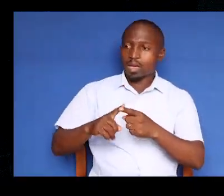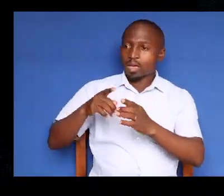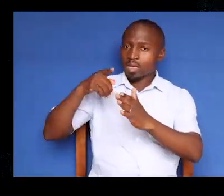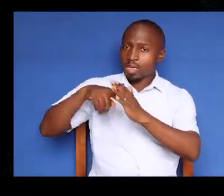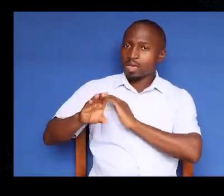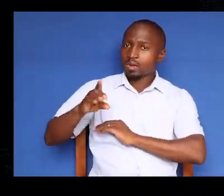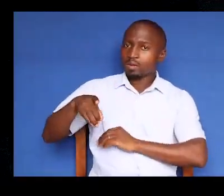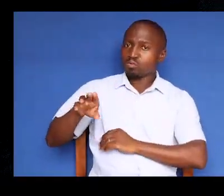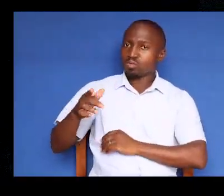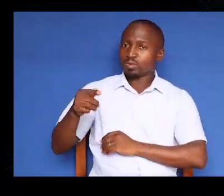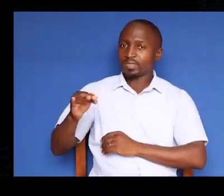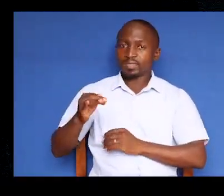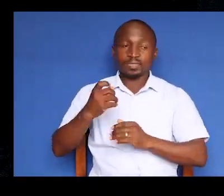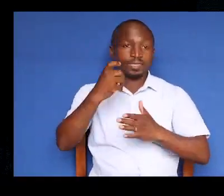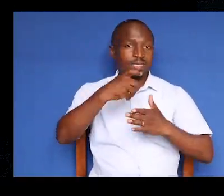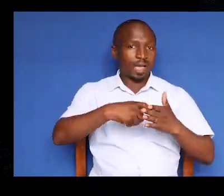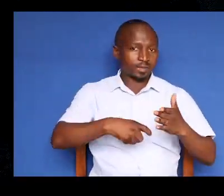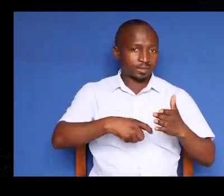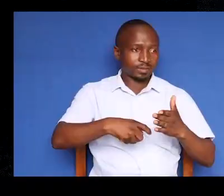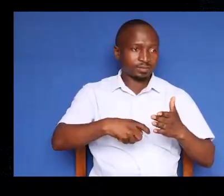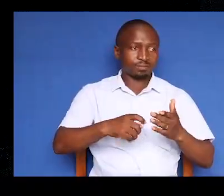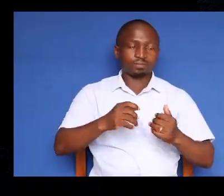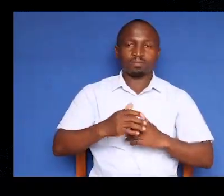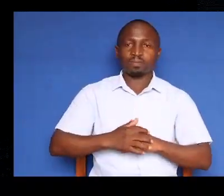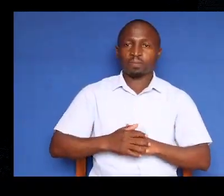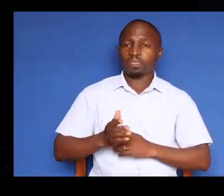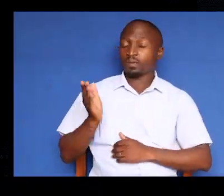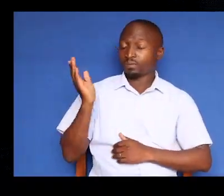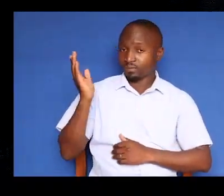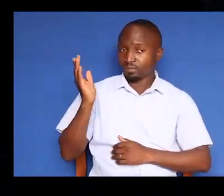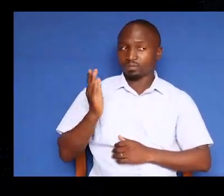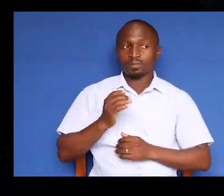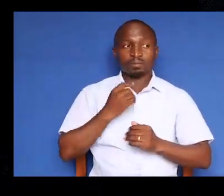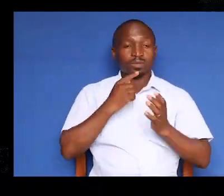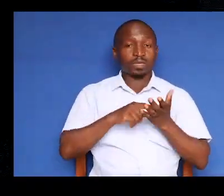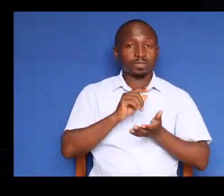input tax. So according to this, input tax will be